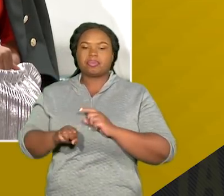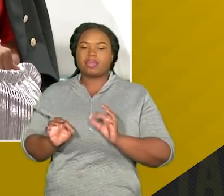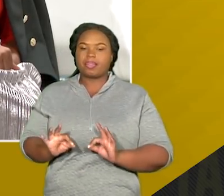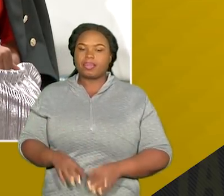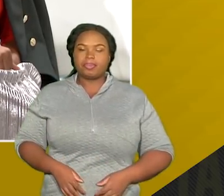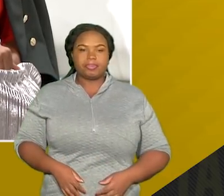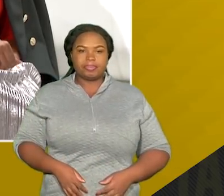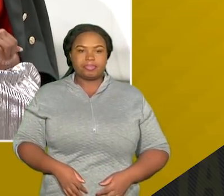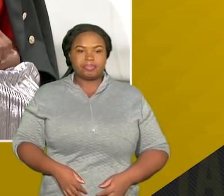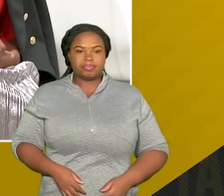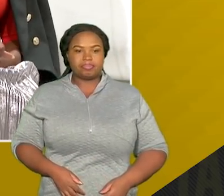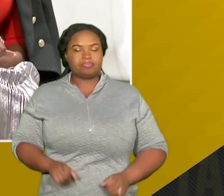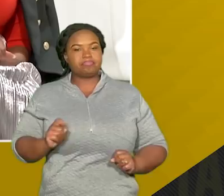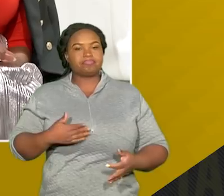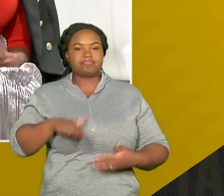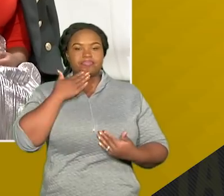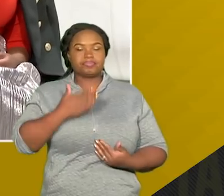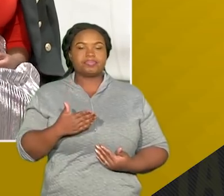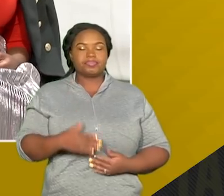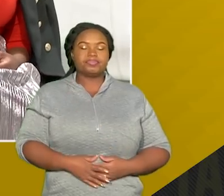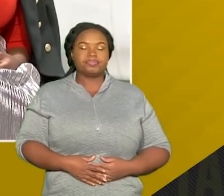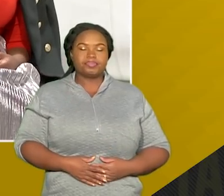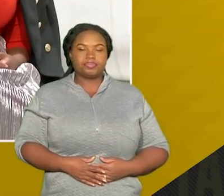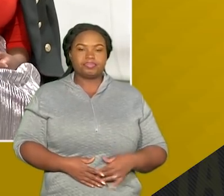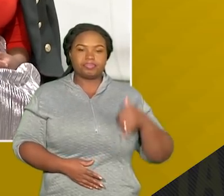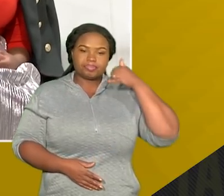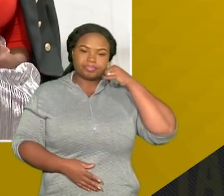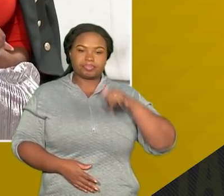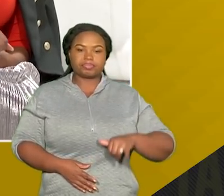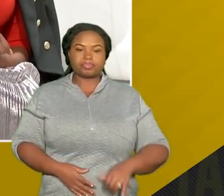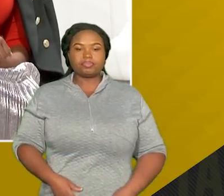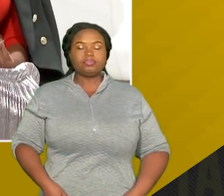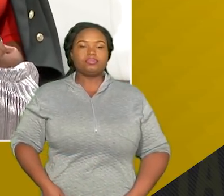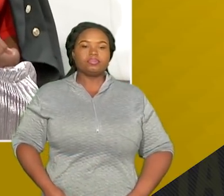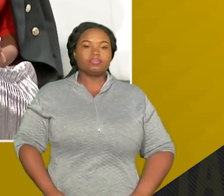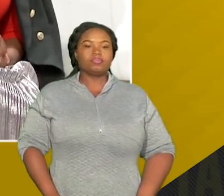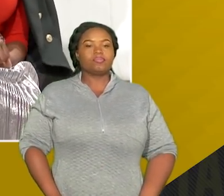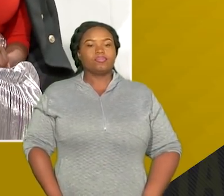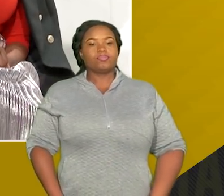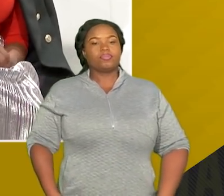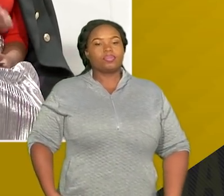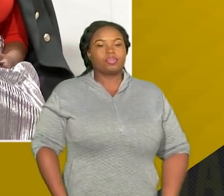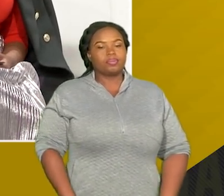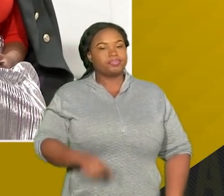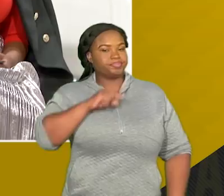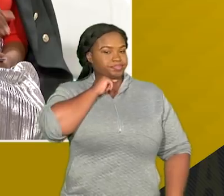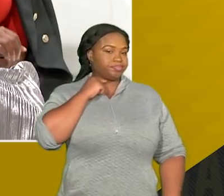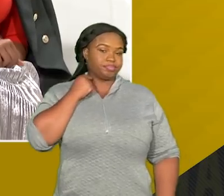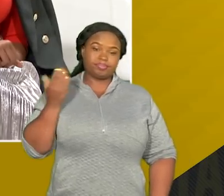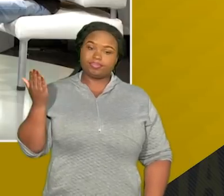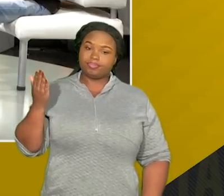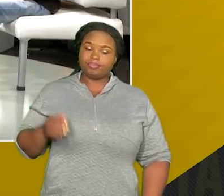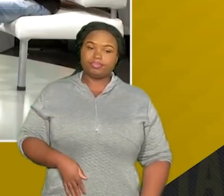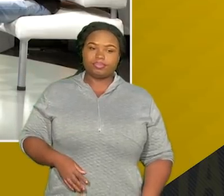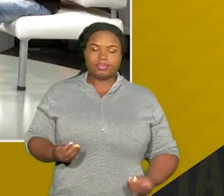How not to buy one now? Oh, all right. Well, let me have good luck. Thank you. All right. Thank you so much. Bishop, something is